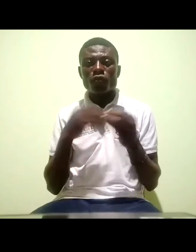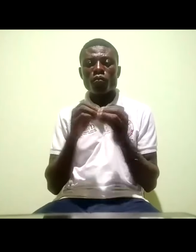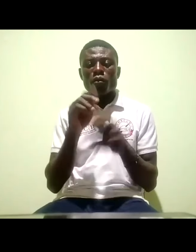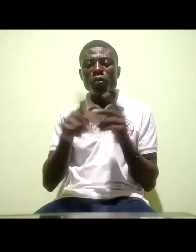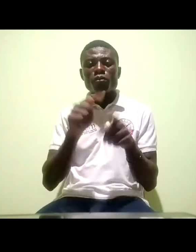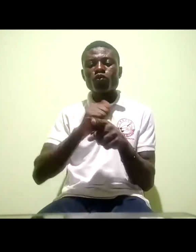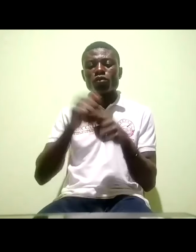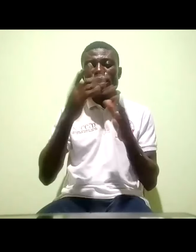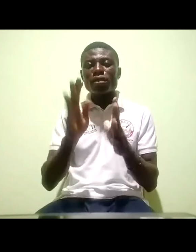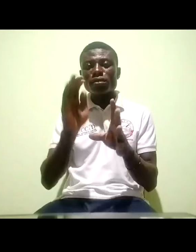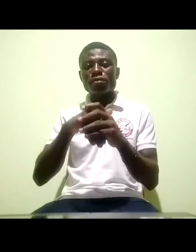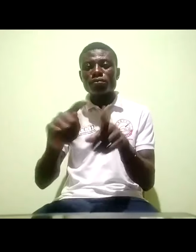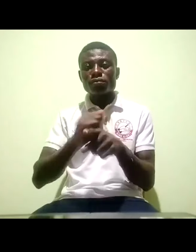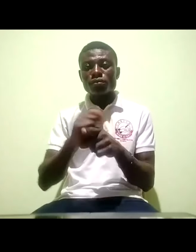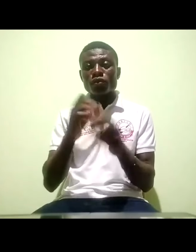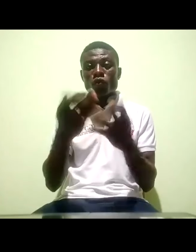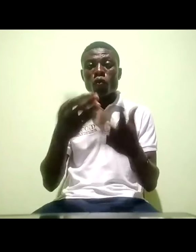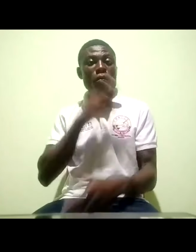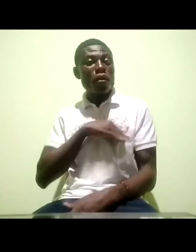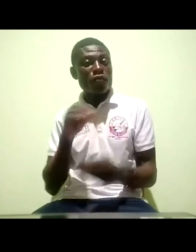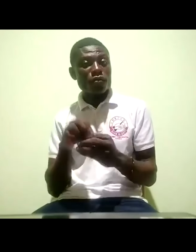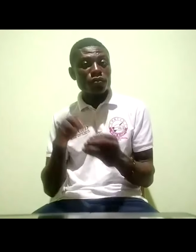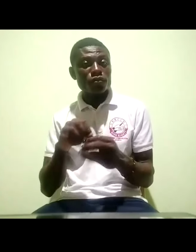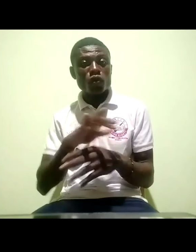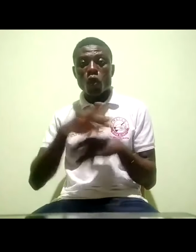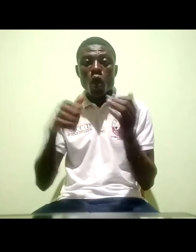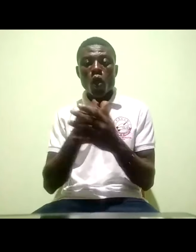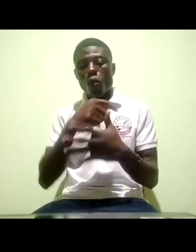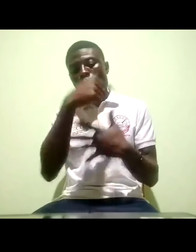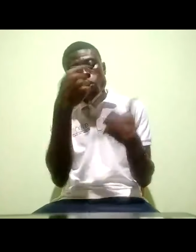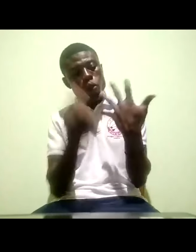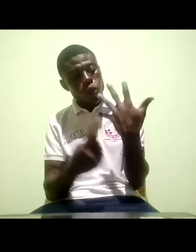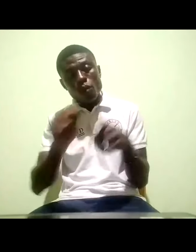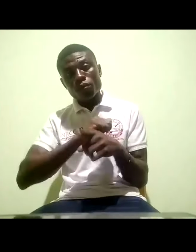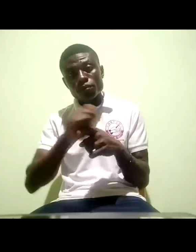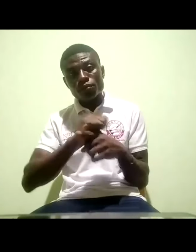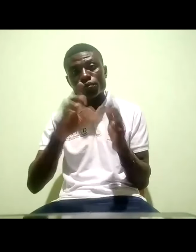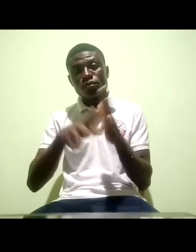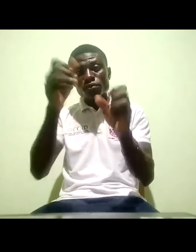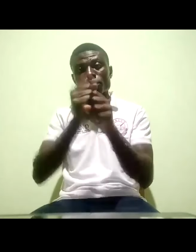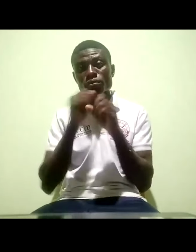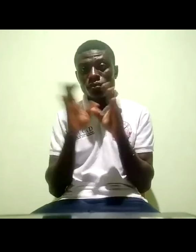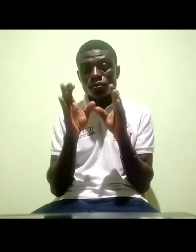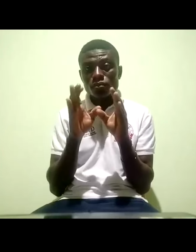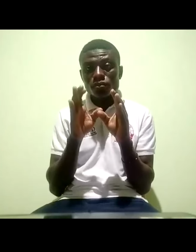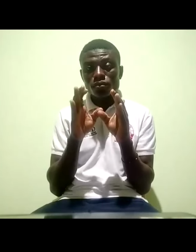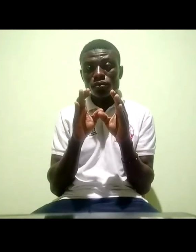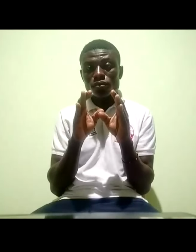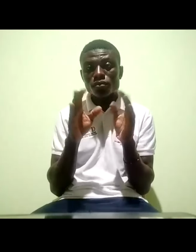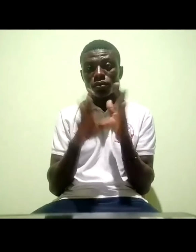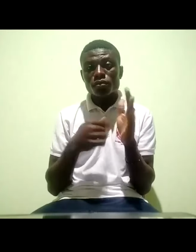coming. So if you want to benefit from all of it and then get the certificate, then I would say that